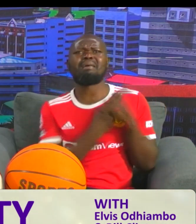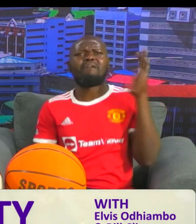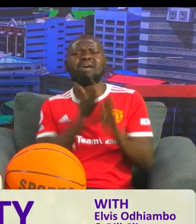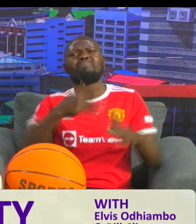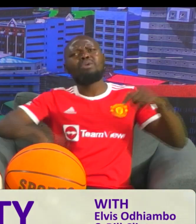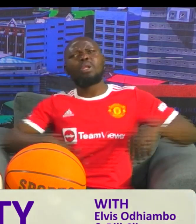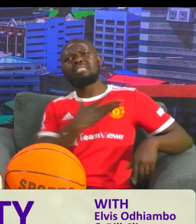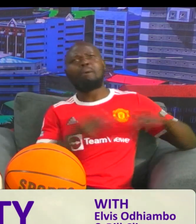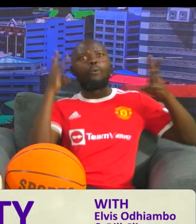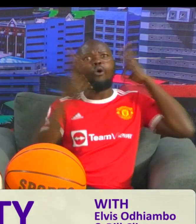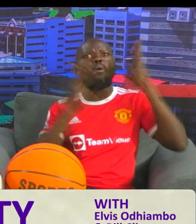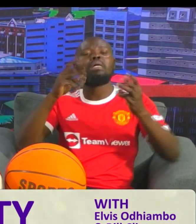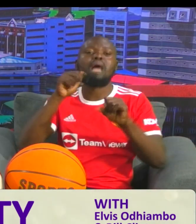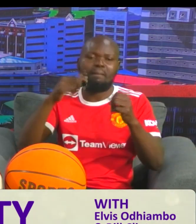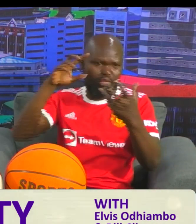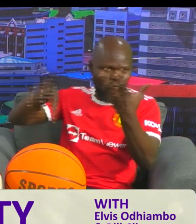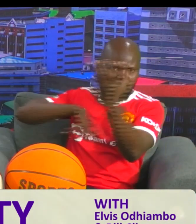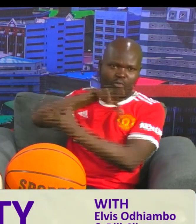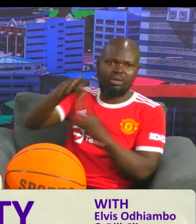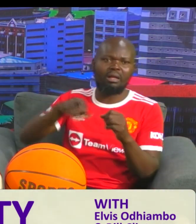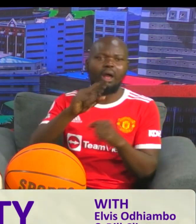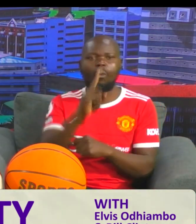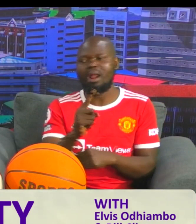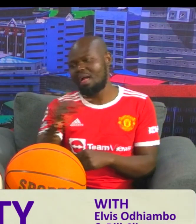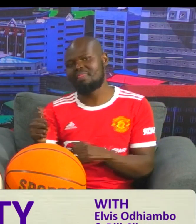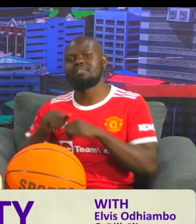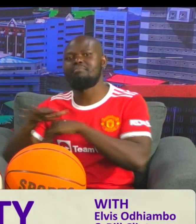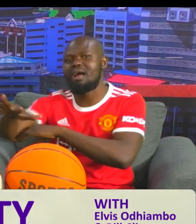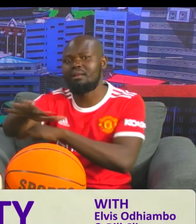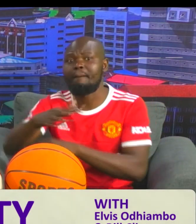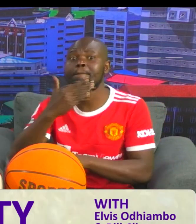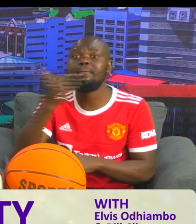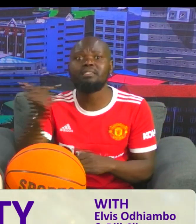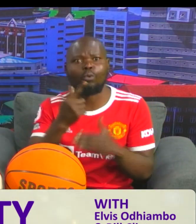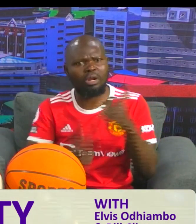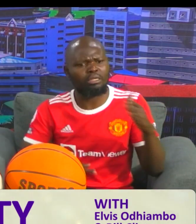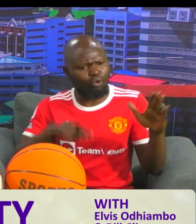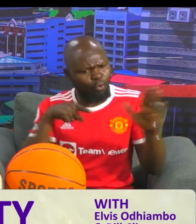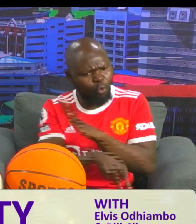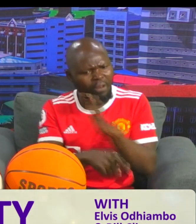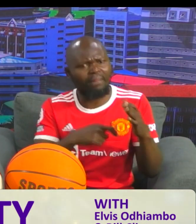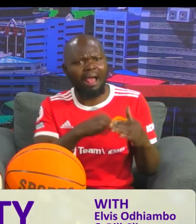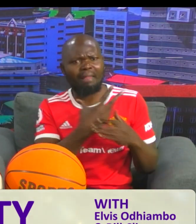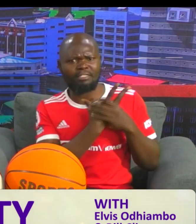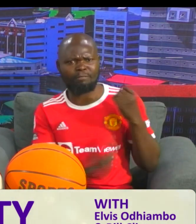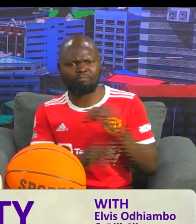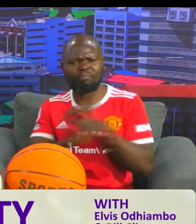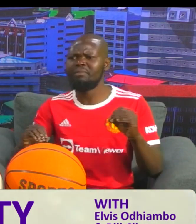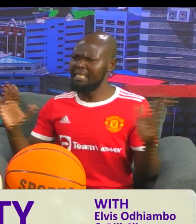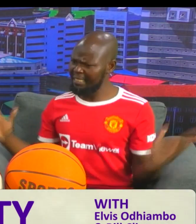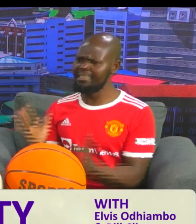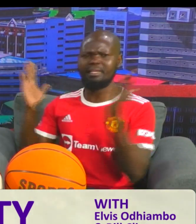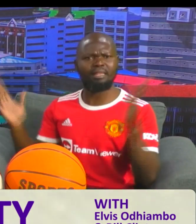very fast, quickly in the game, and that confuses the entire game and changes the mood, and